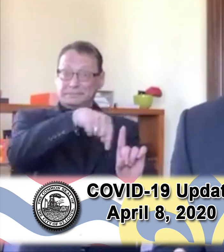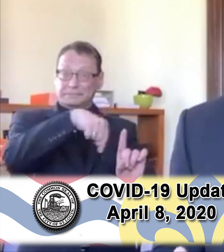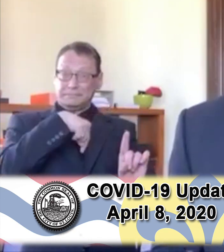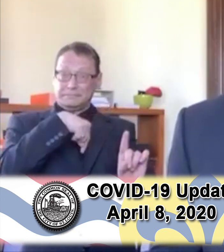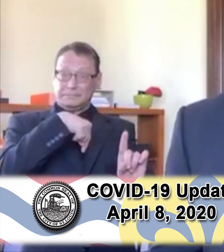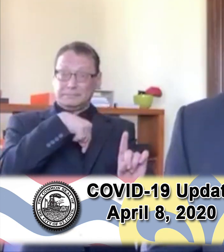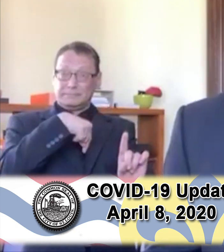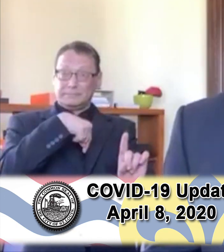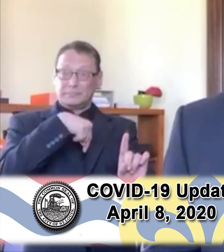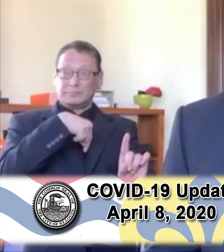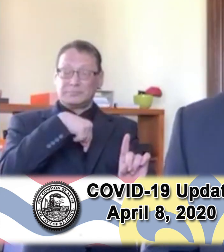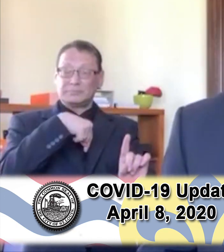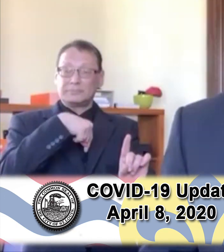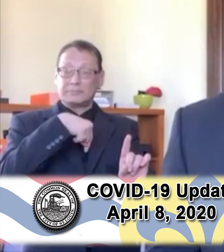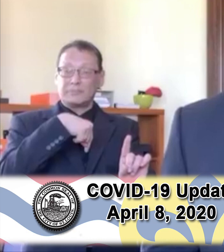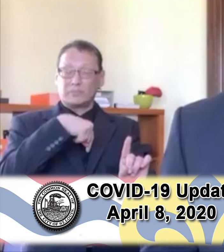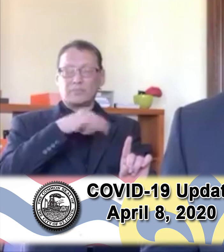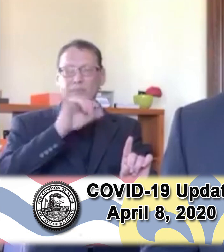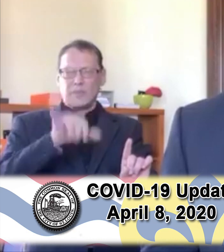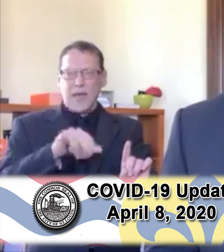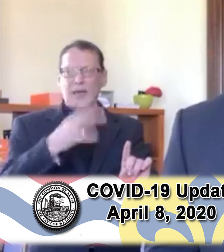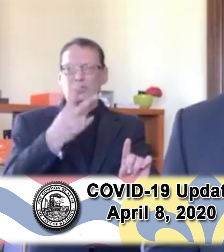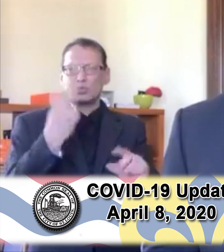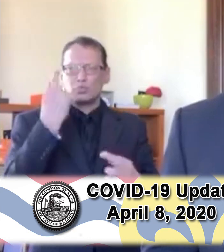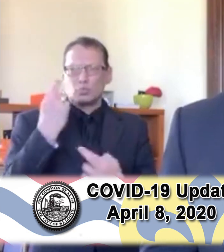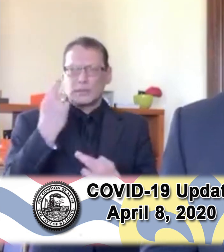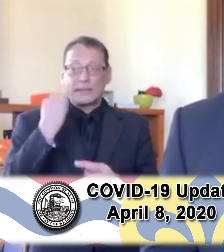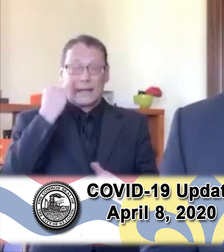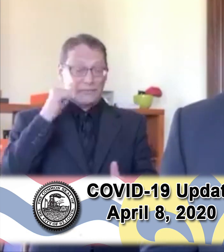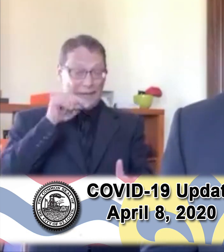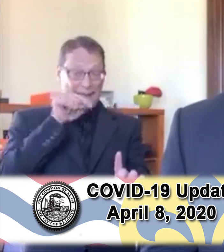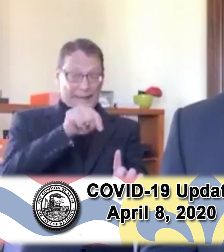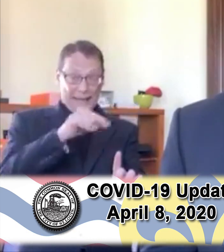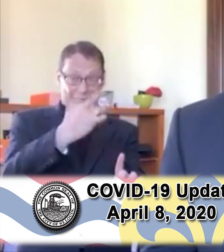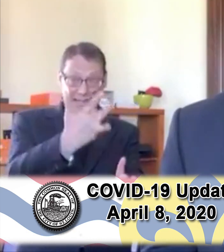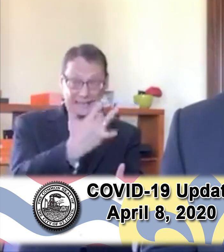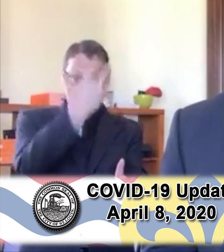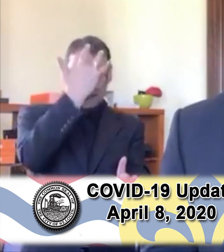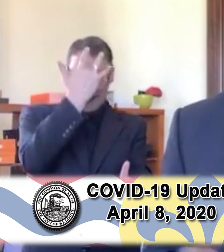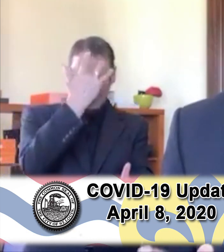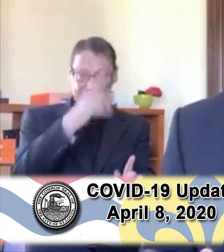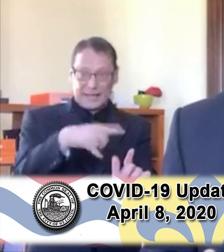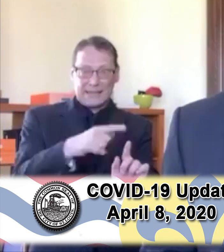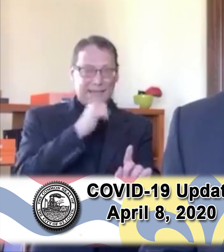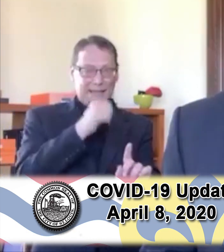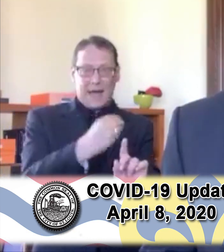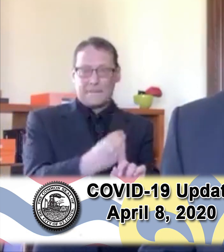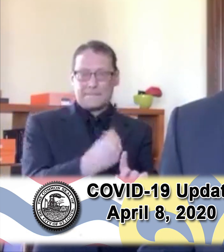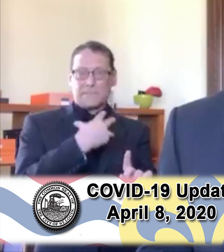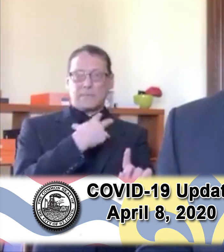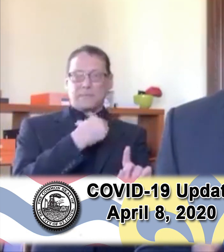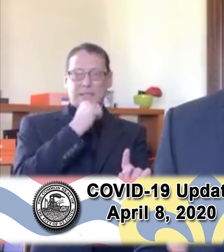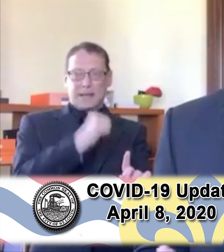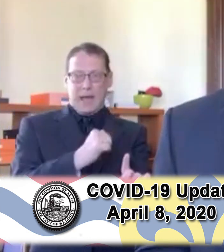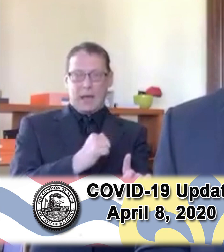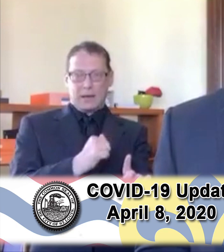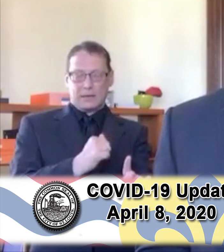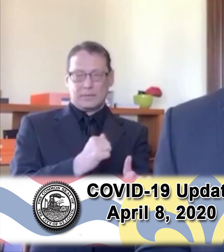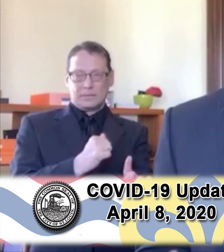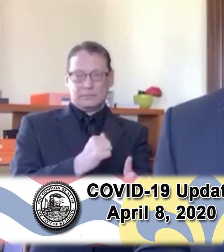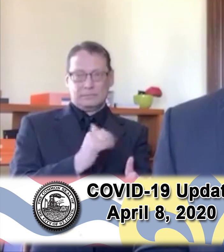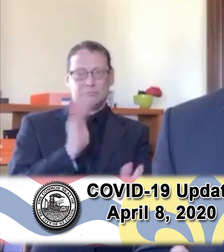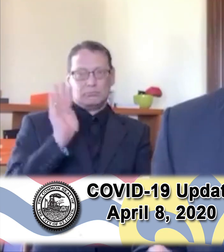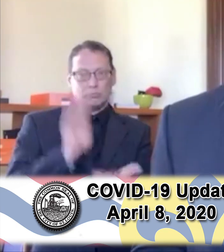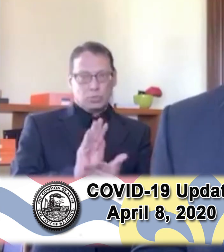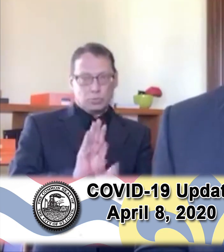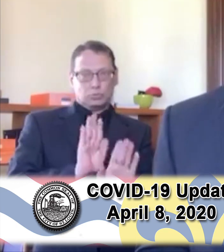another person, works in 2 ways. So if they're infected, it reduces the likelihood that others will be exposed to their